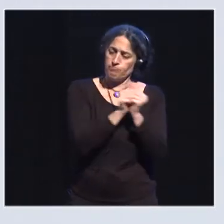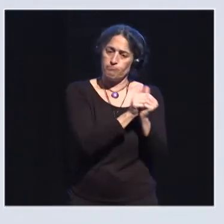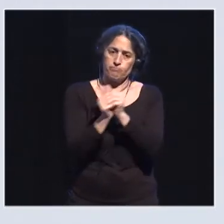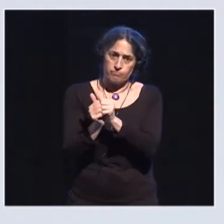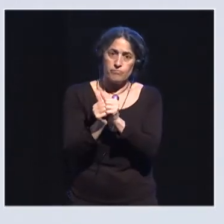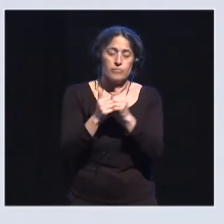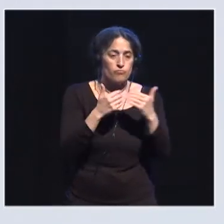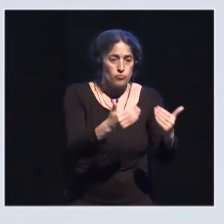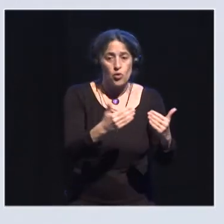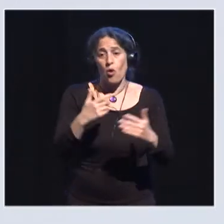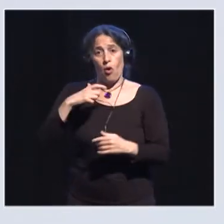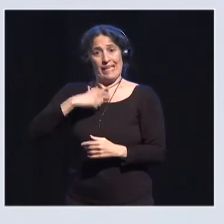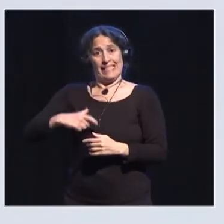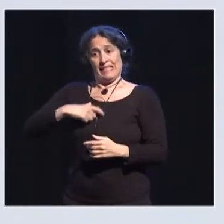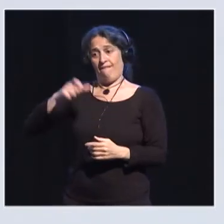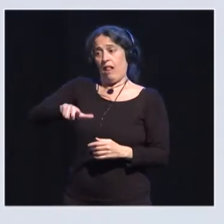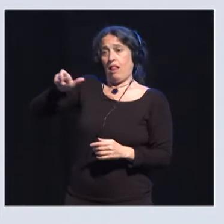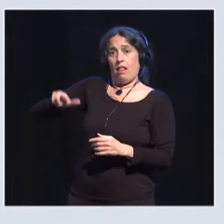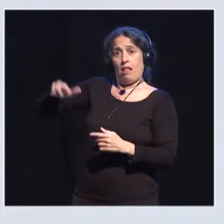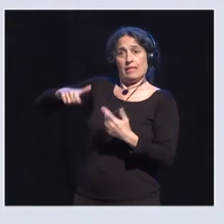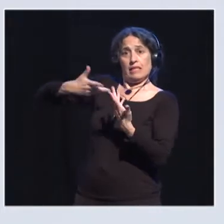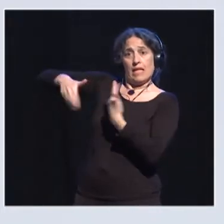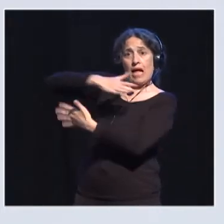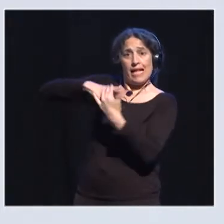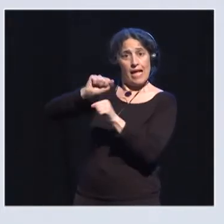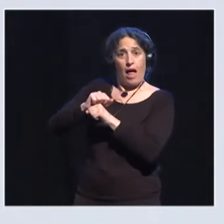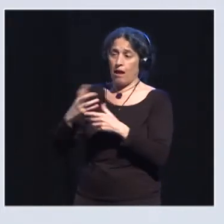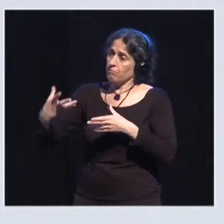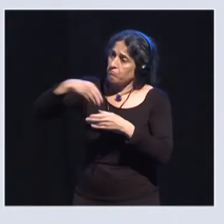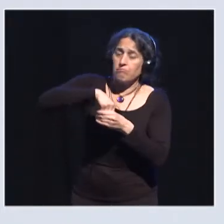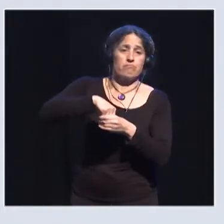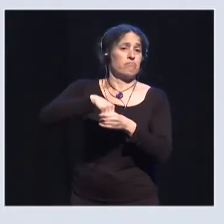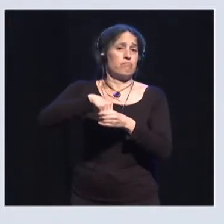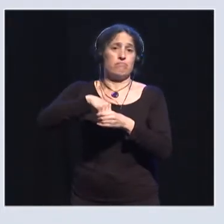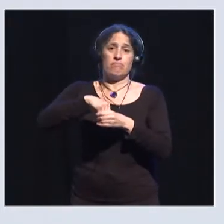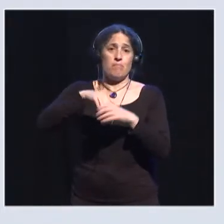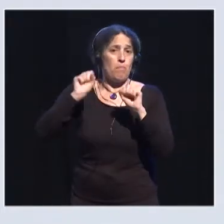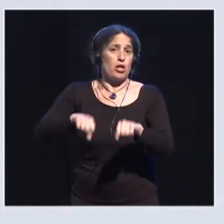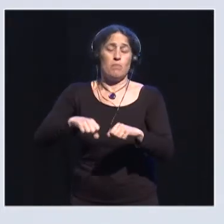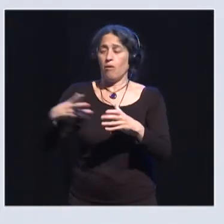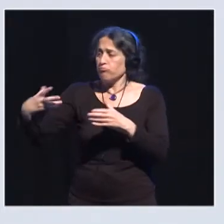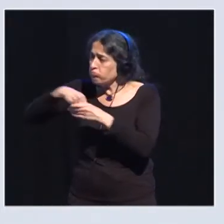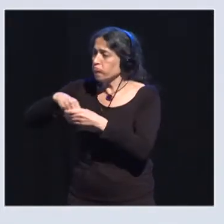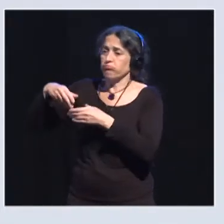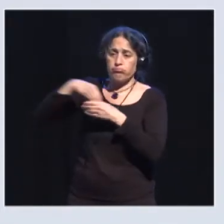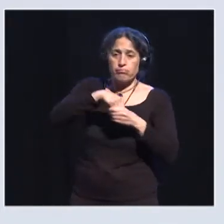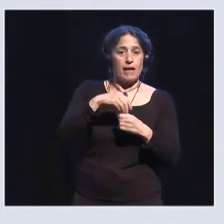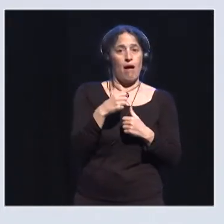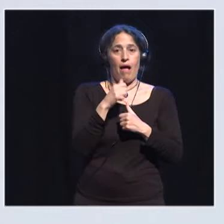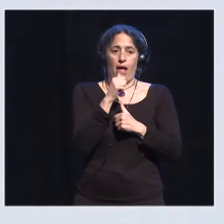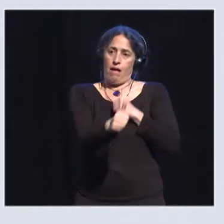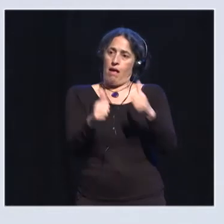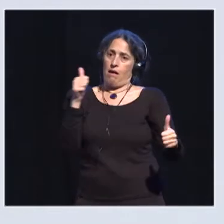also civil society has to play, but once again, all the players, every player, each player has to